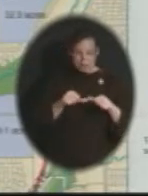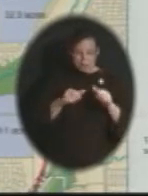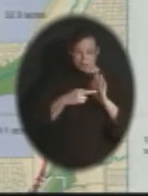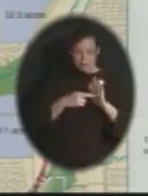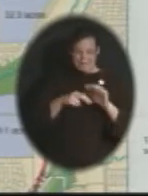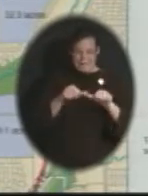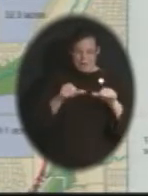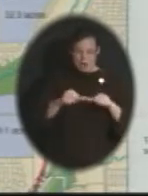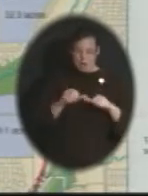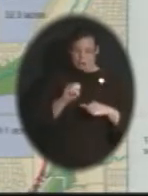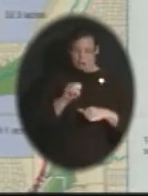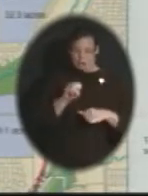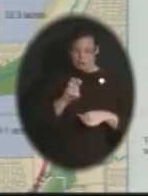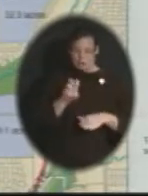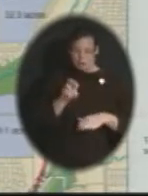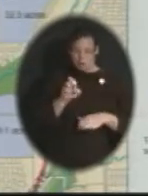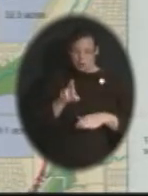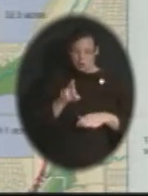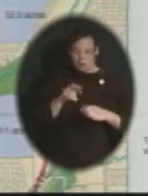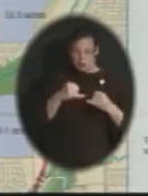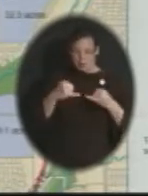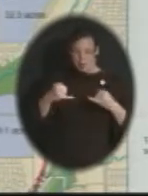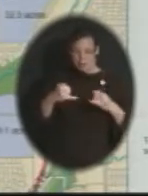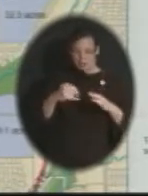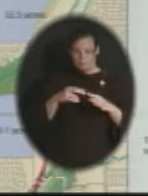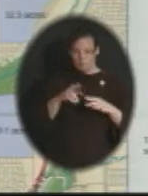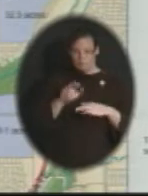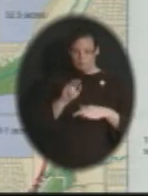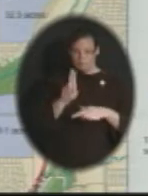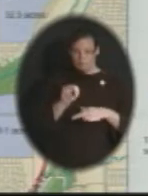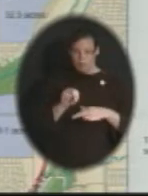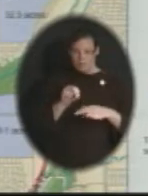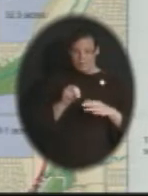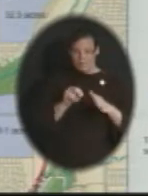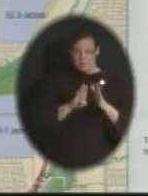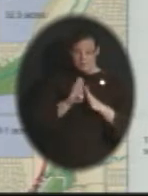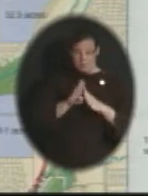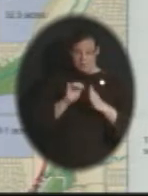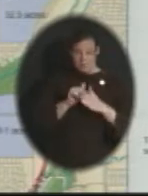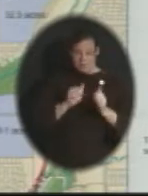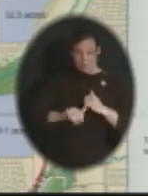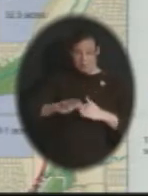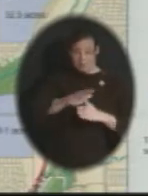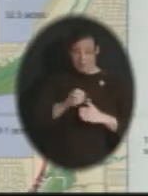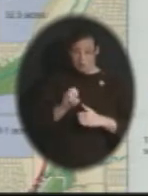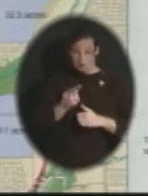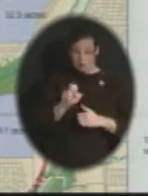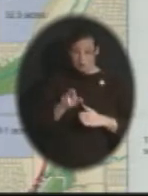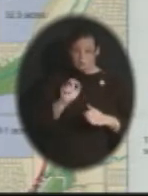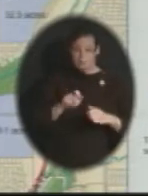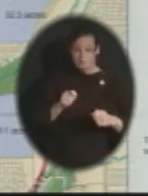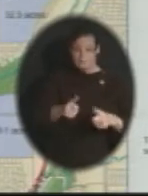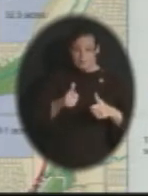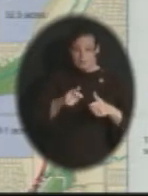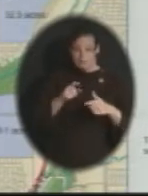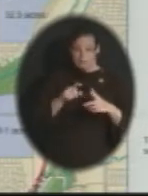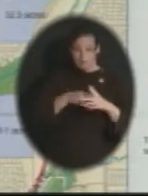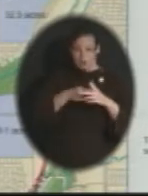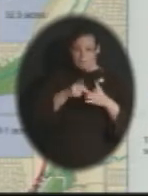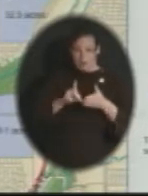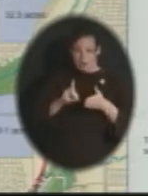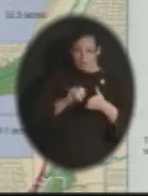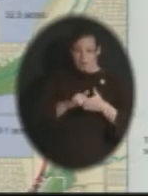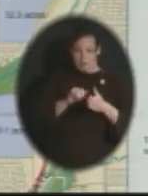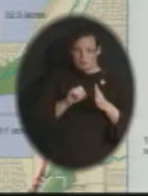where sewer lines are currently being run. And why that signals development is the landowners immediately have to start paying for that service.